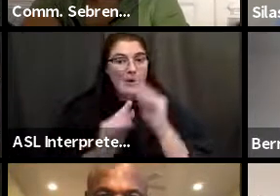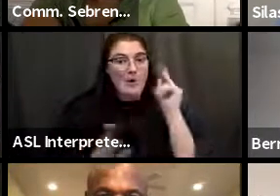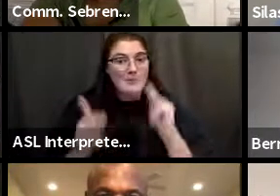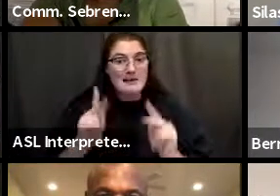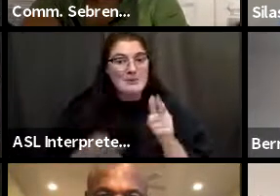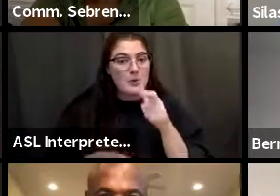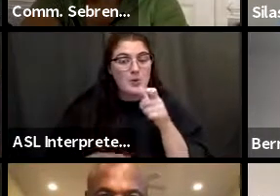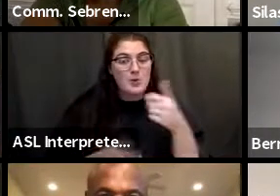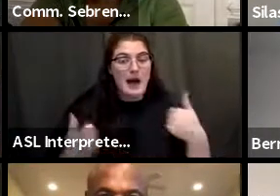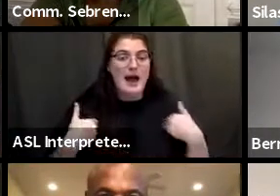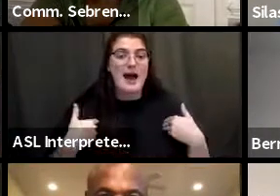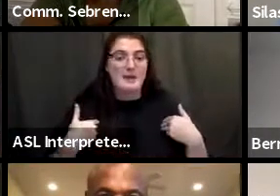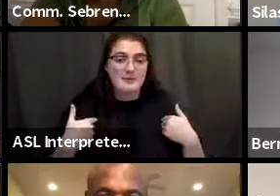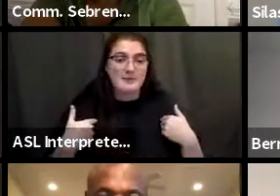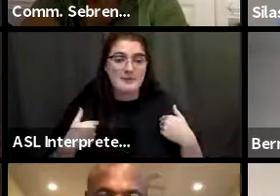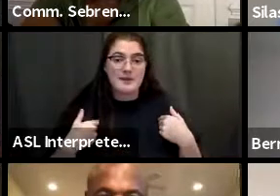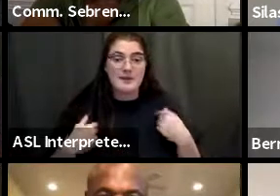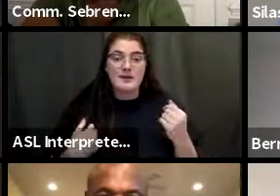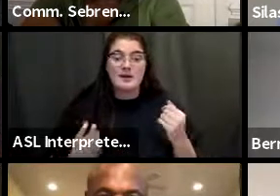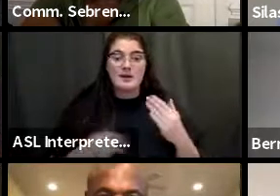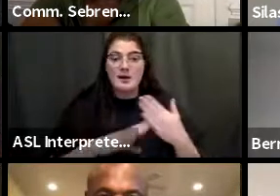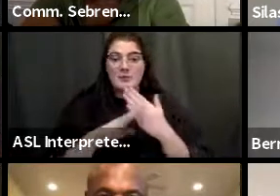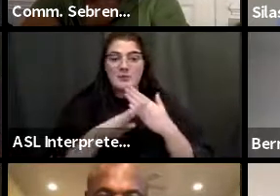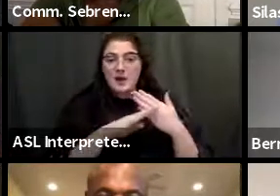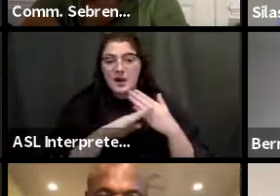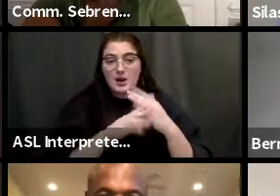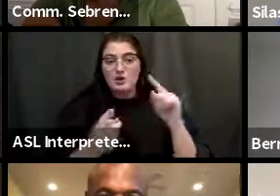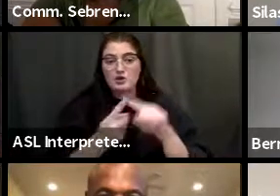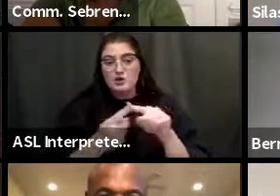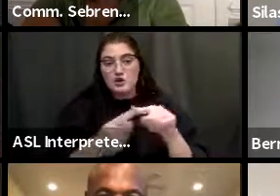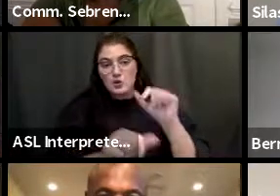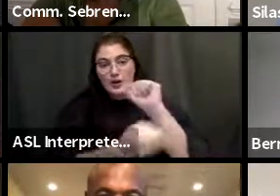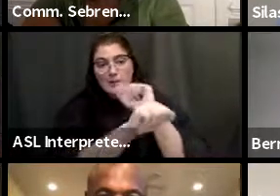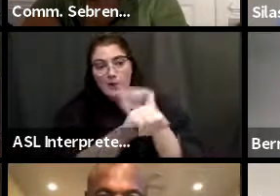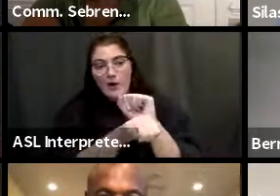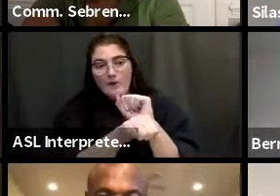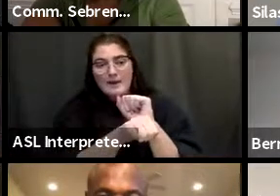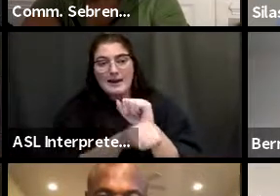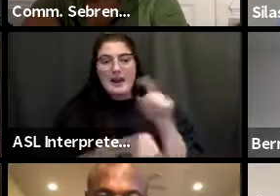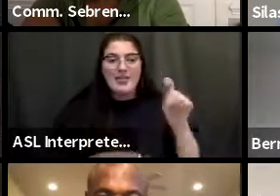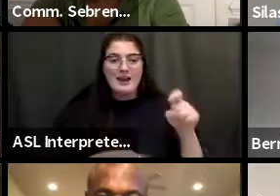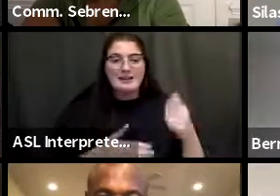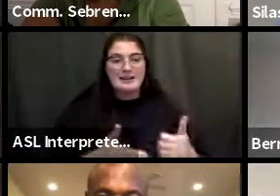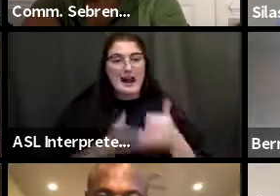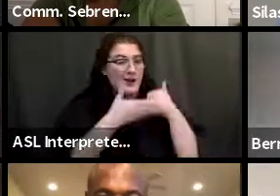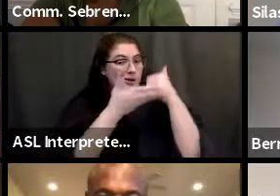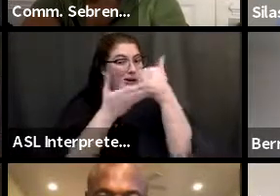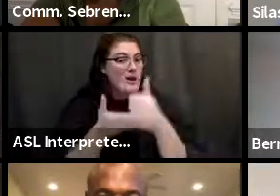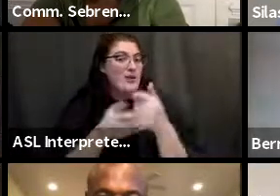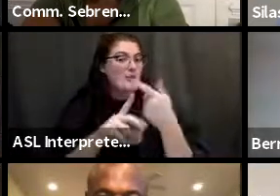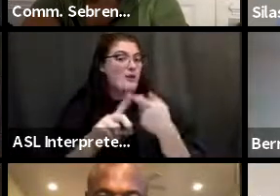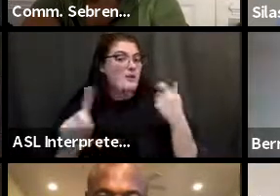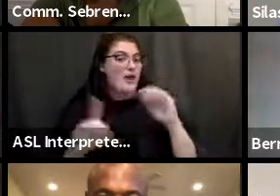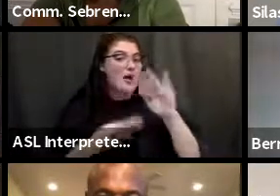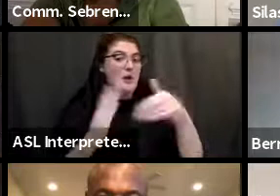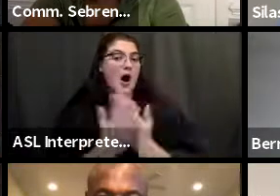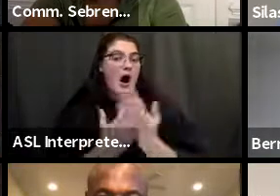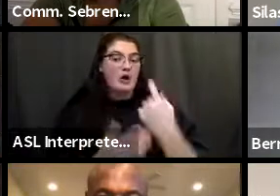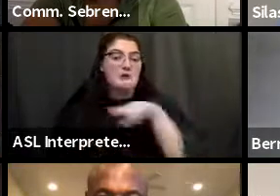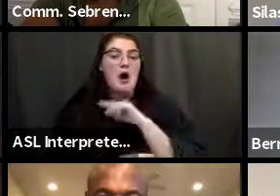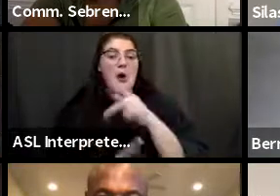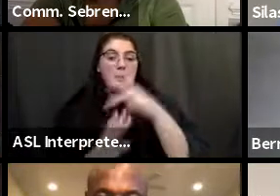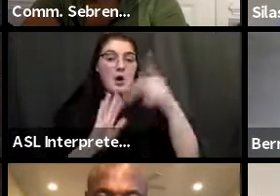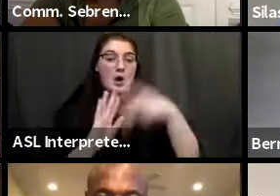who have barriers to employment, and they need a hand up from all of our